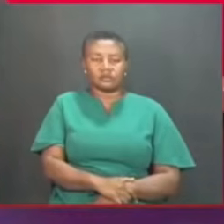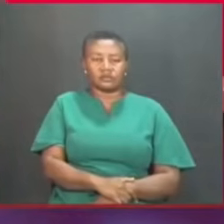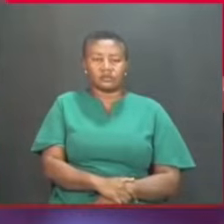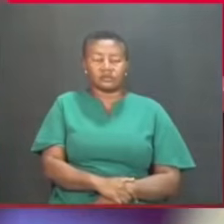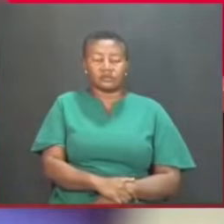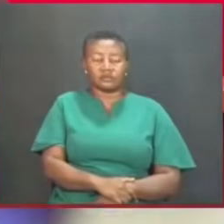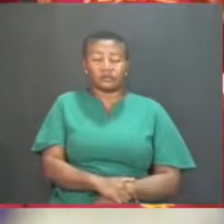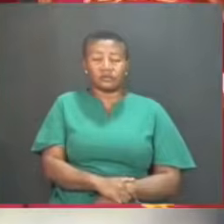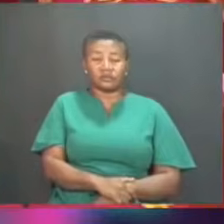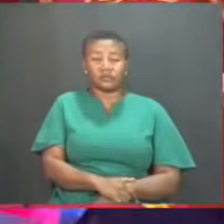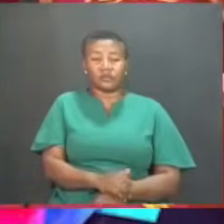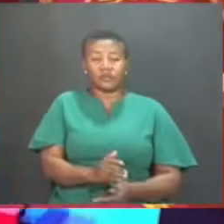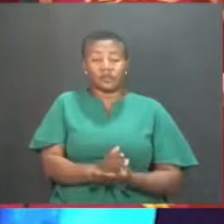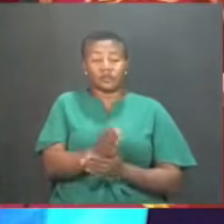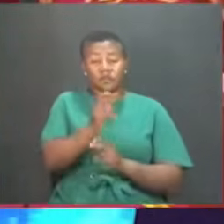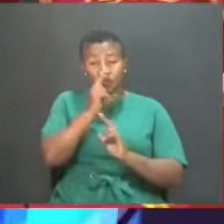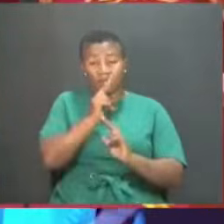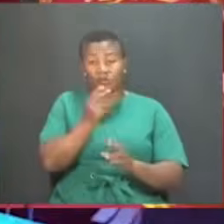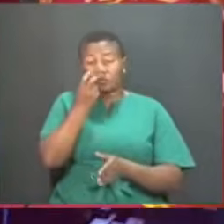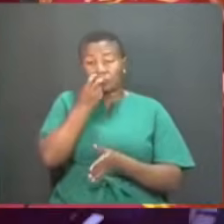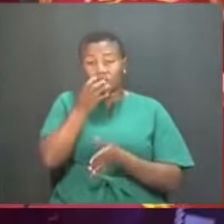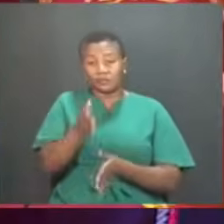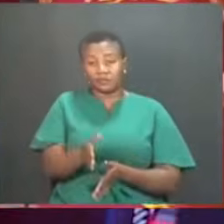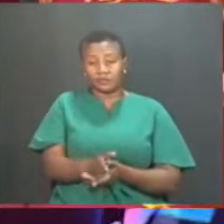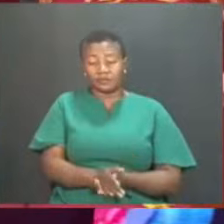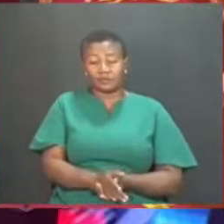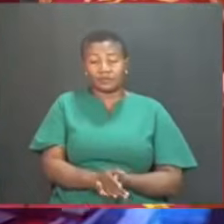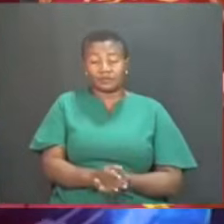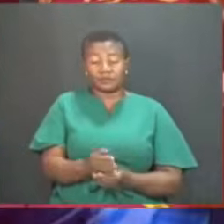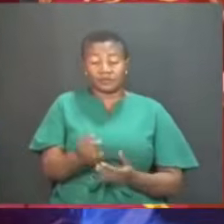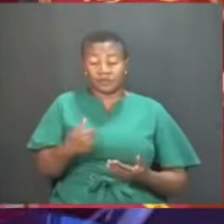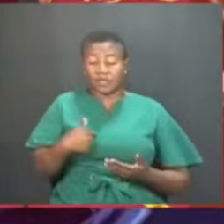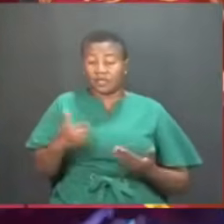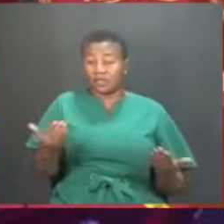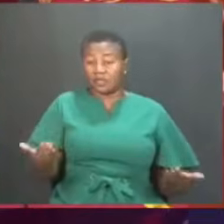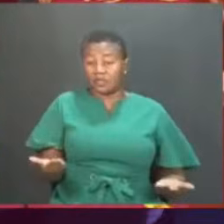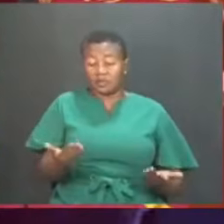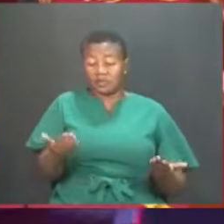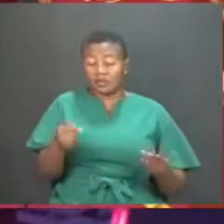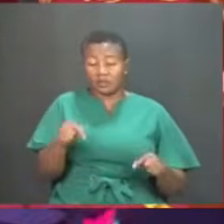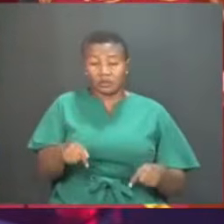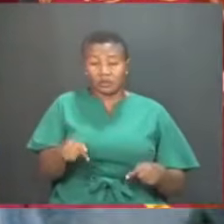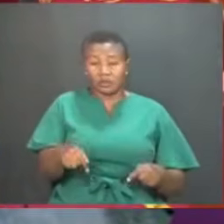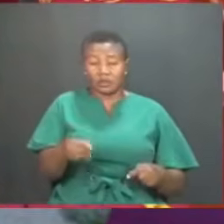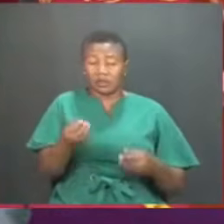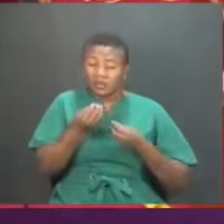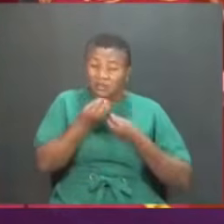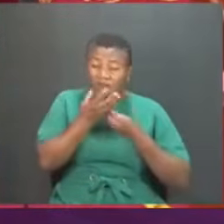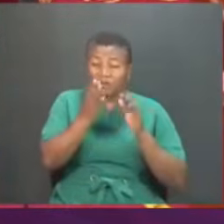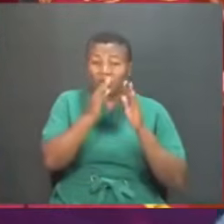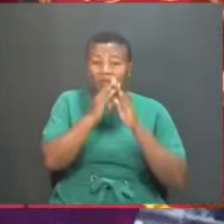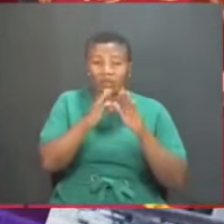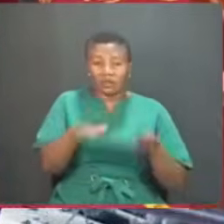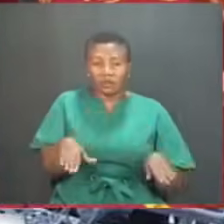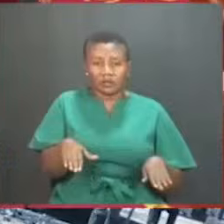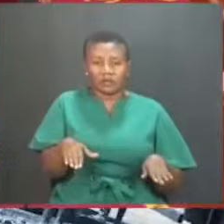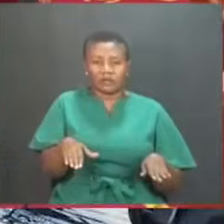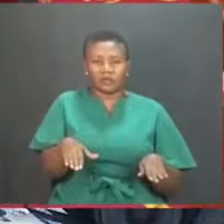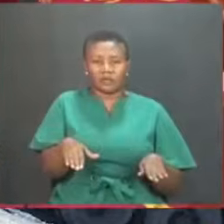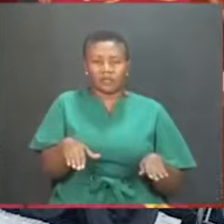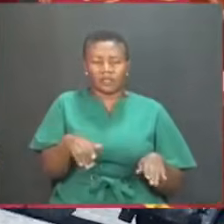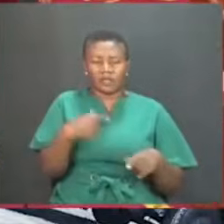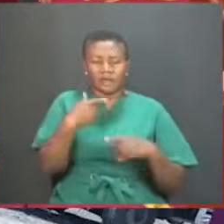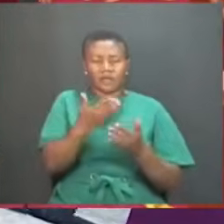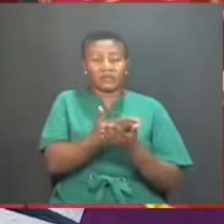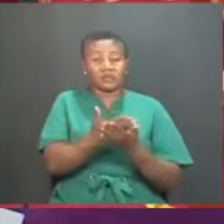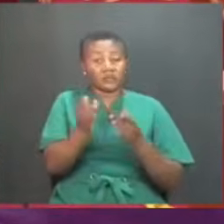Right Honorable Speaker, I come before you today to inform the House of a tragic